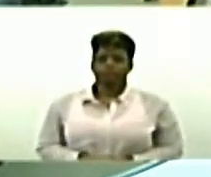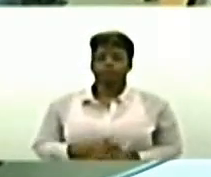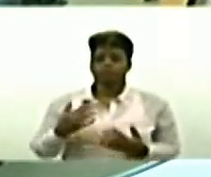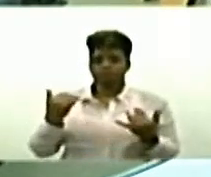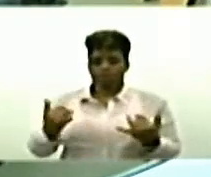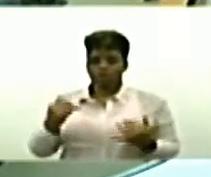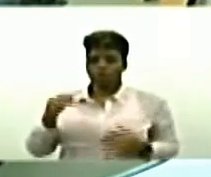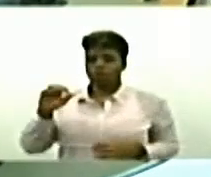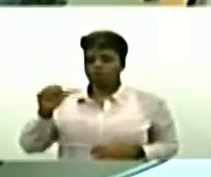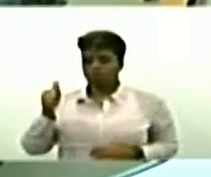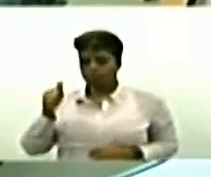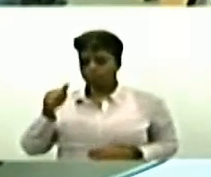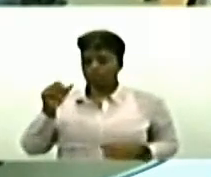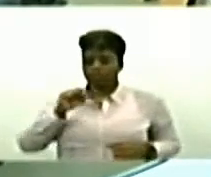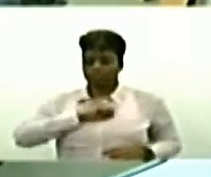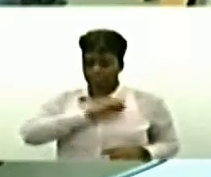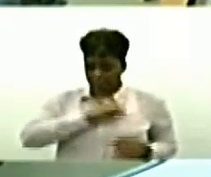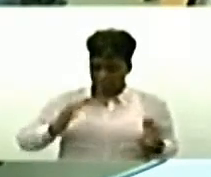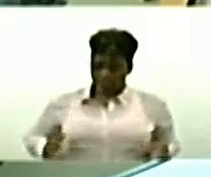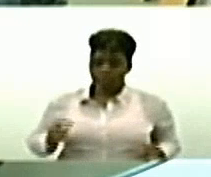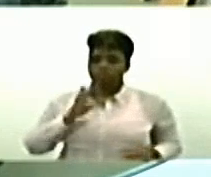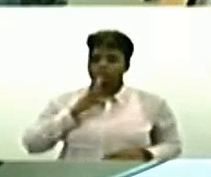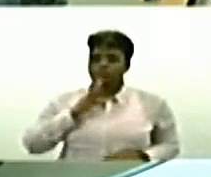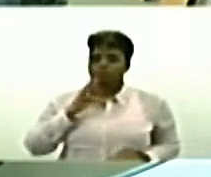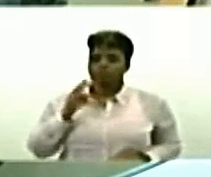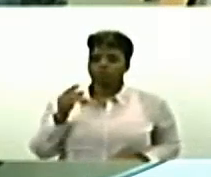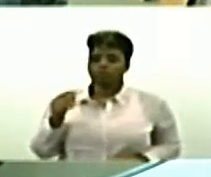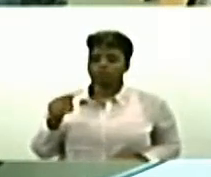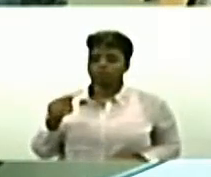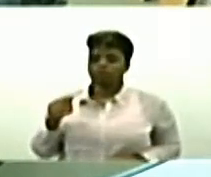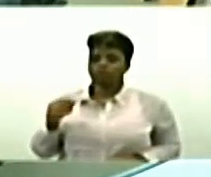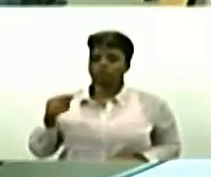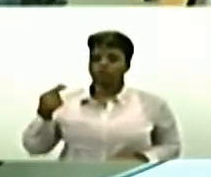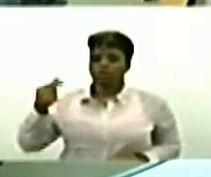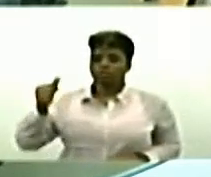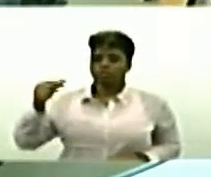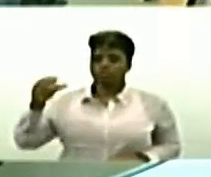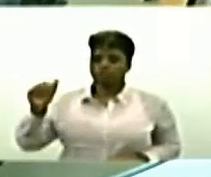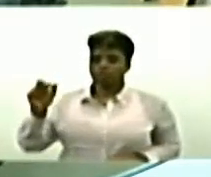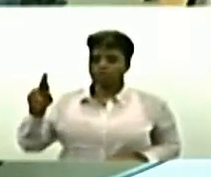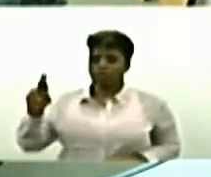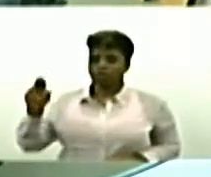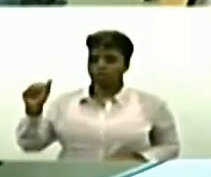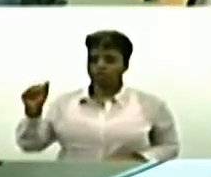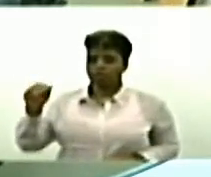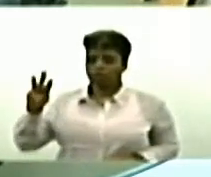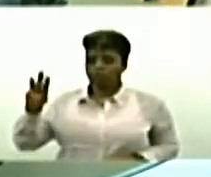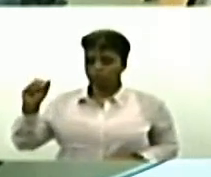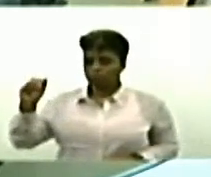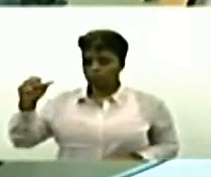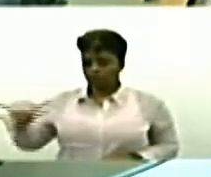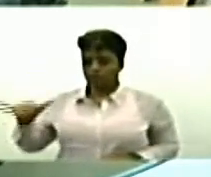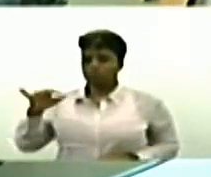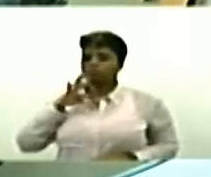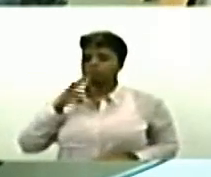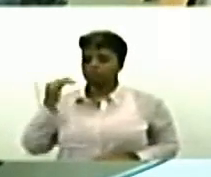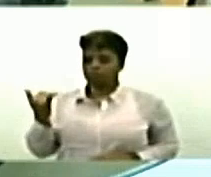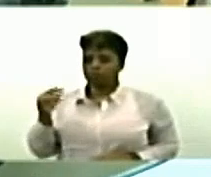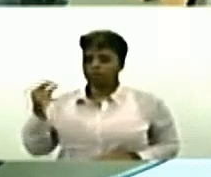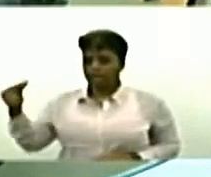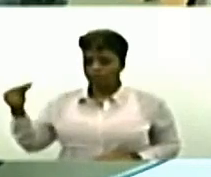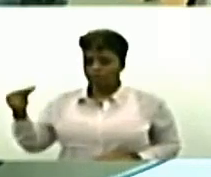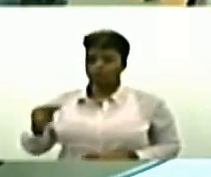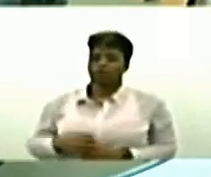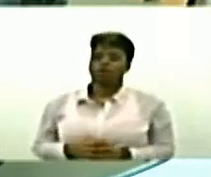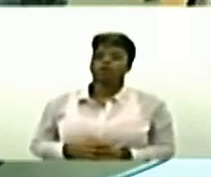Garvey. Thank you, Mr. President. Mr. President, I rise I beg to introduce for the first